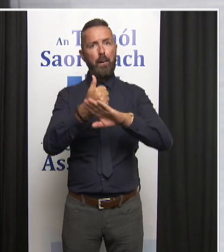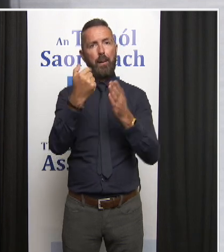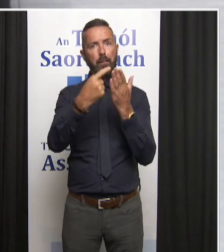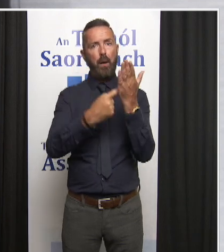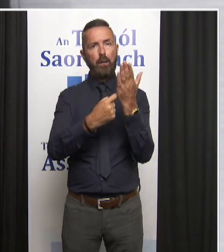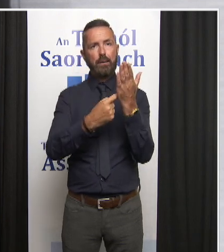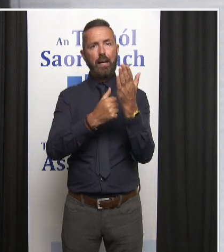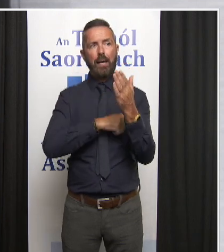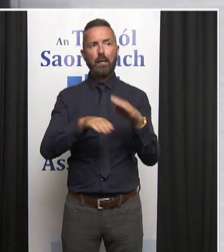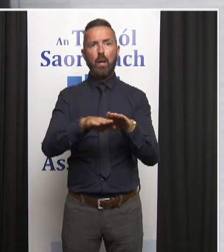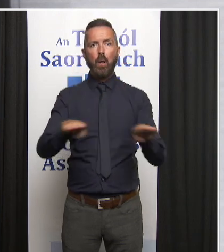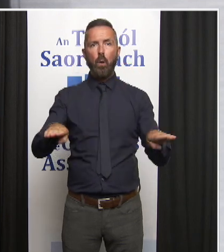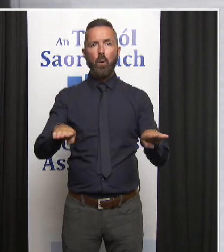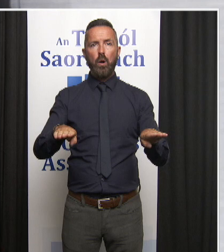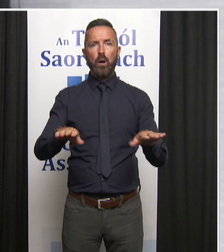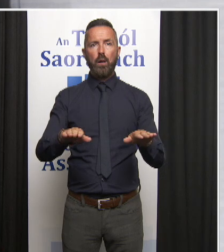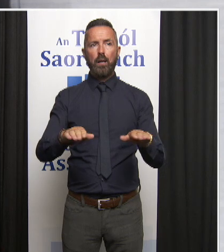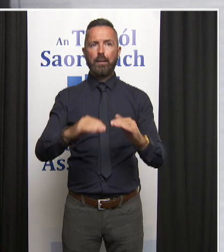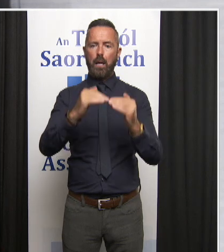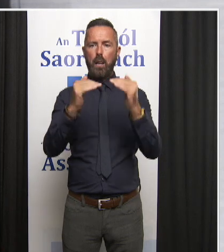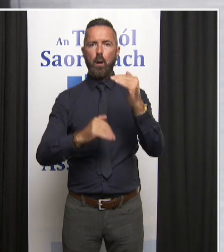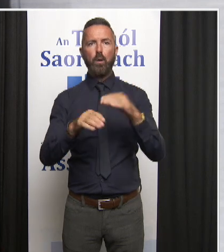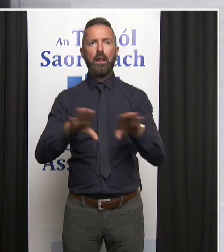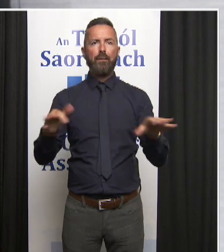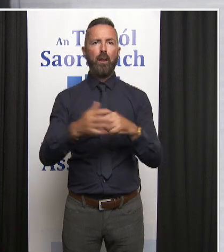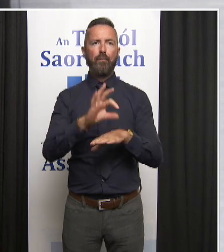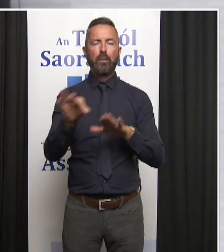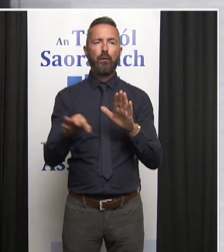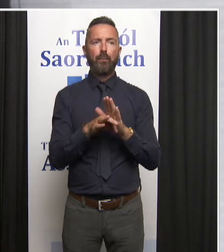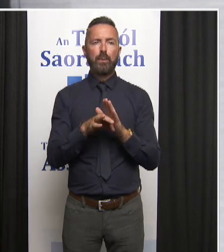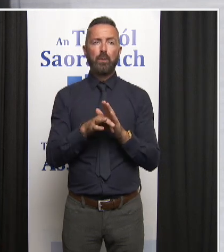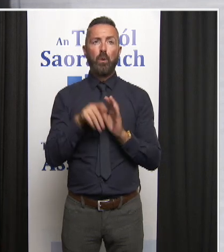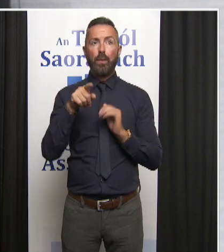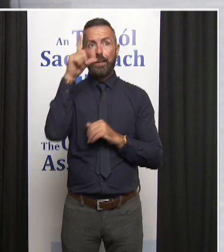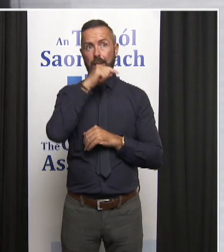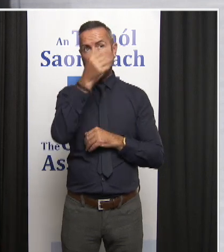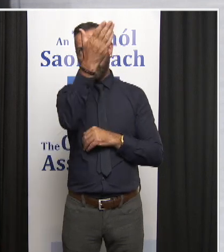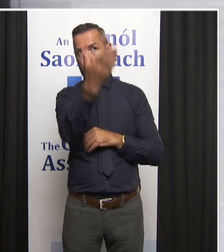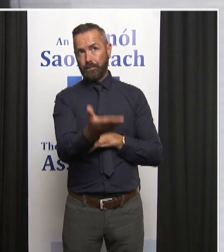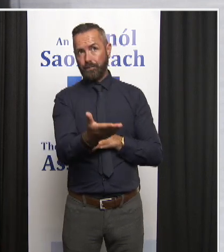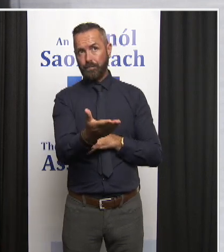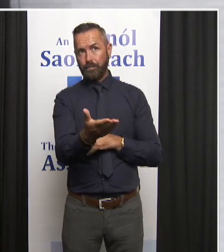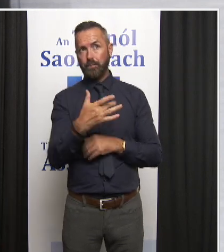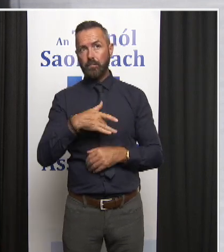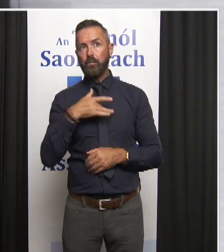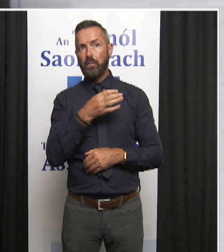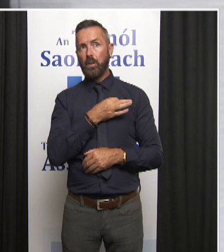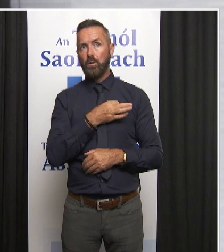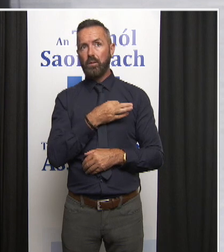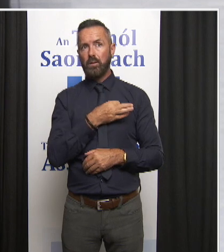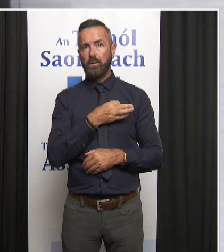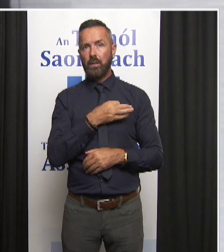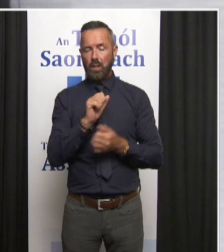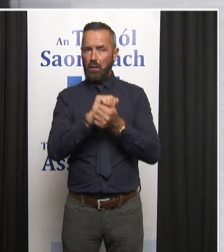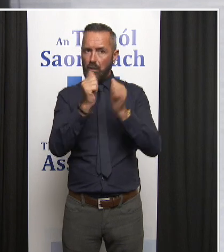lower levels of government. So in this example, we thought that a remaking of the existing 4 councils would